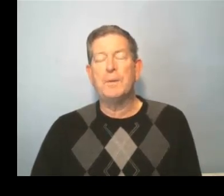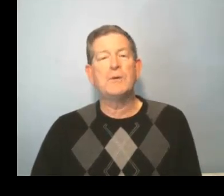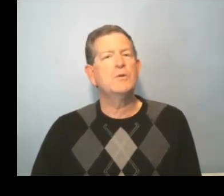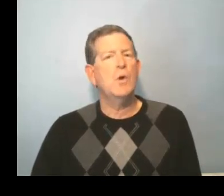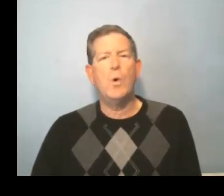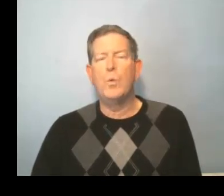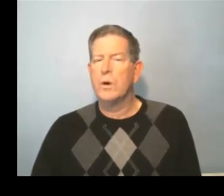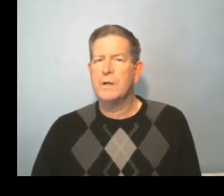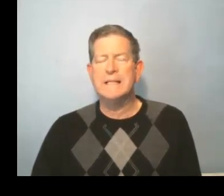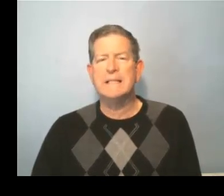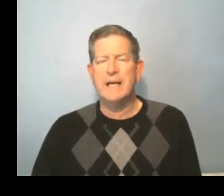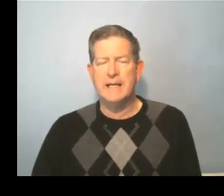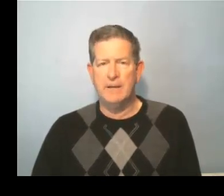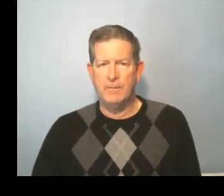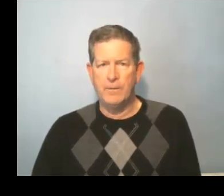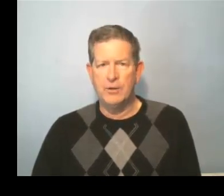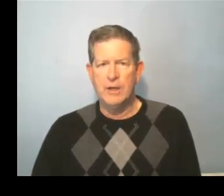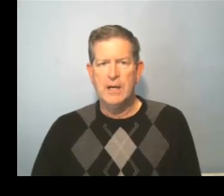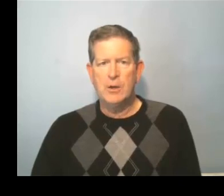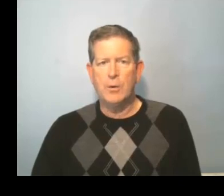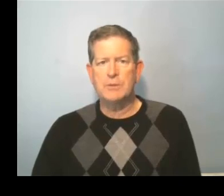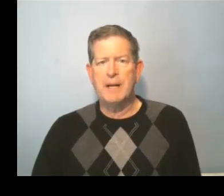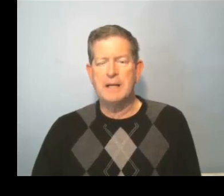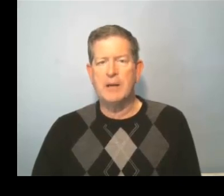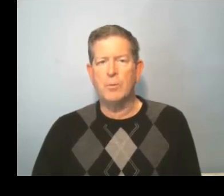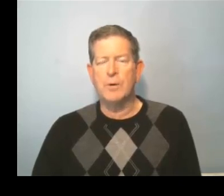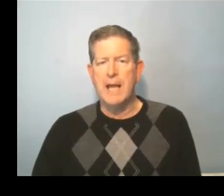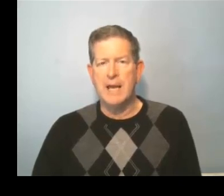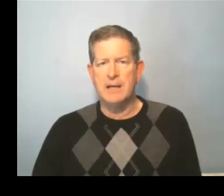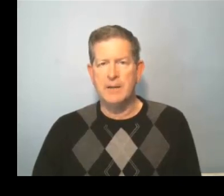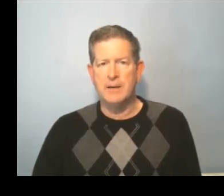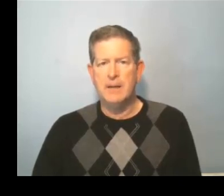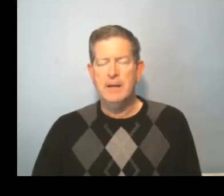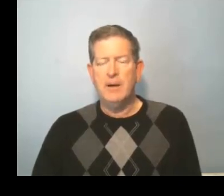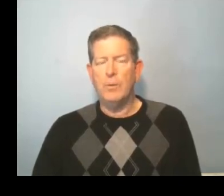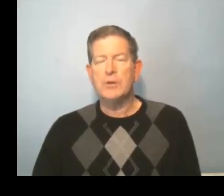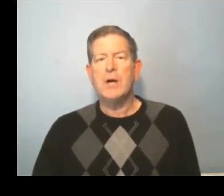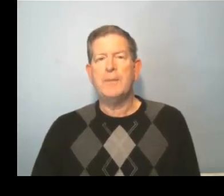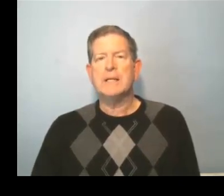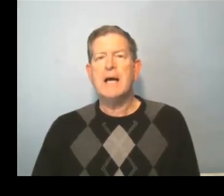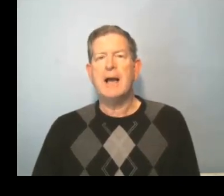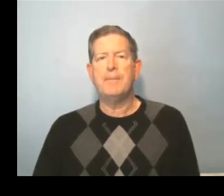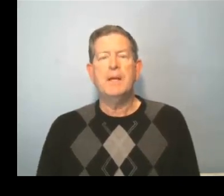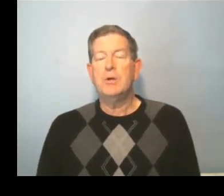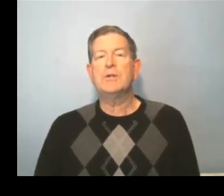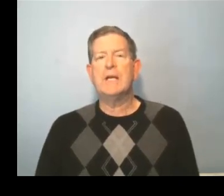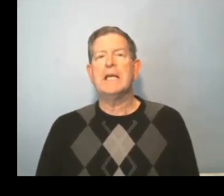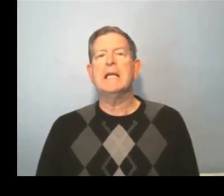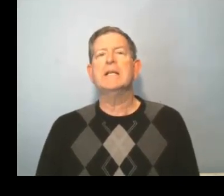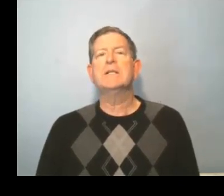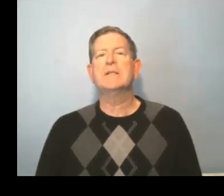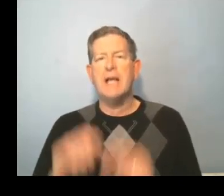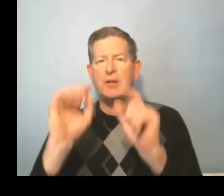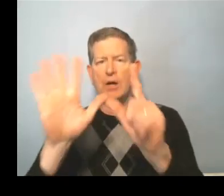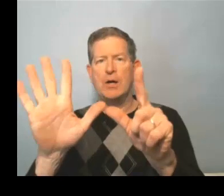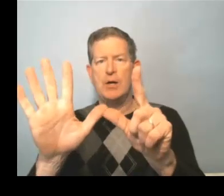for you, but there's no word said in French corresponding to that word and there when you're talking about time. You just say